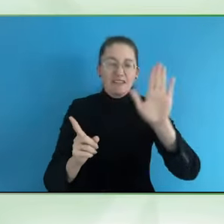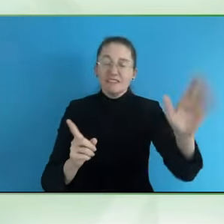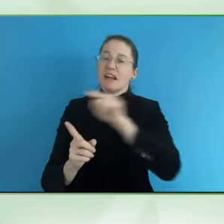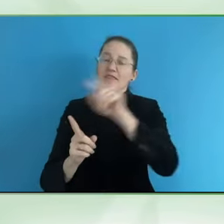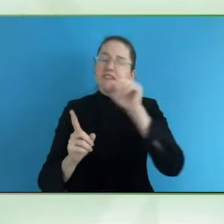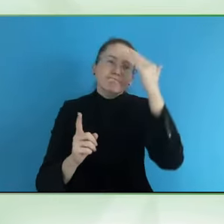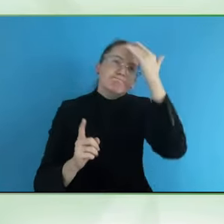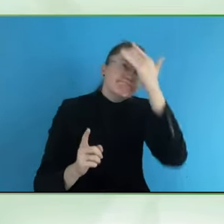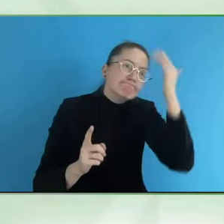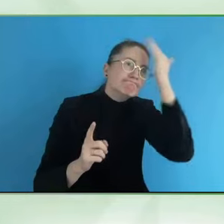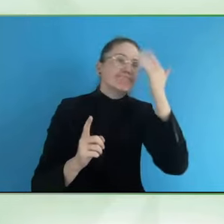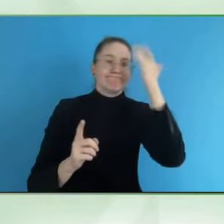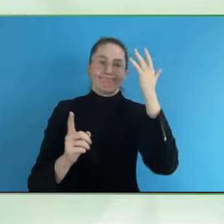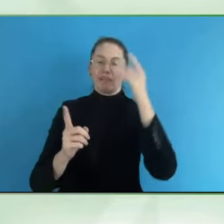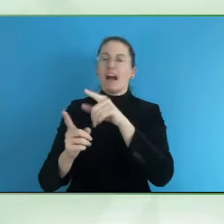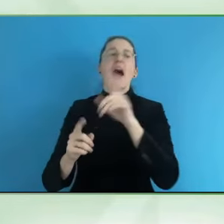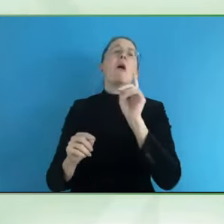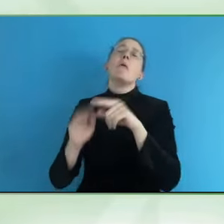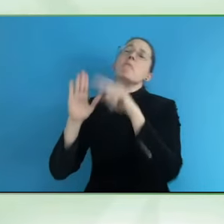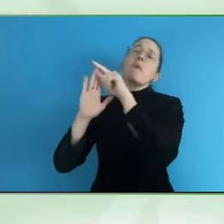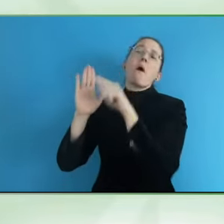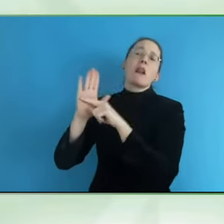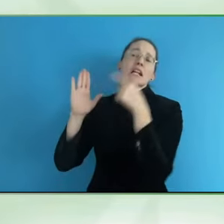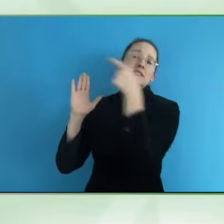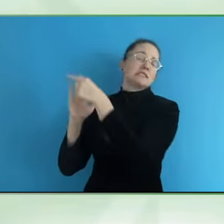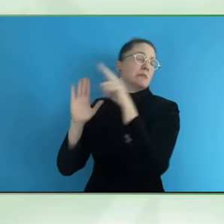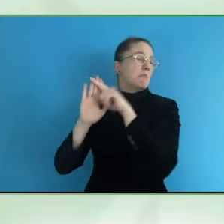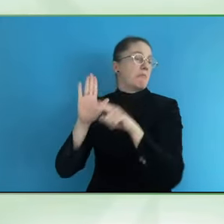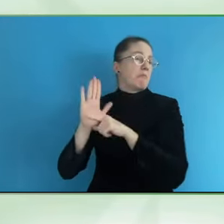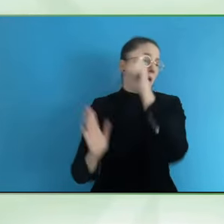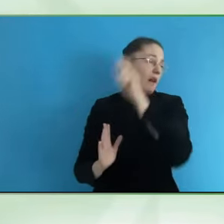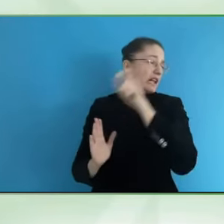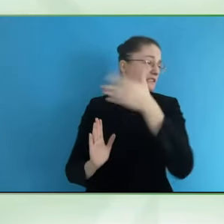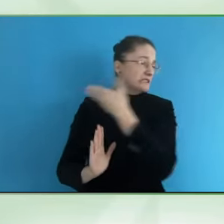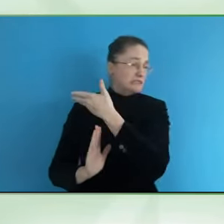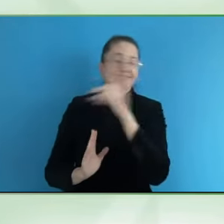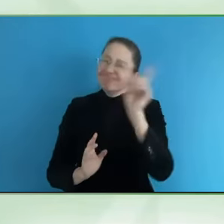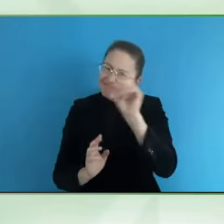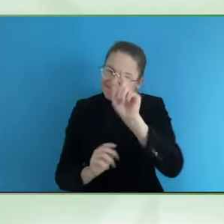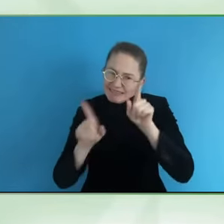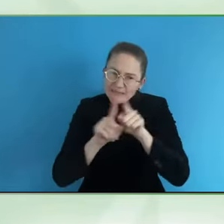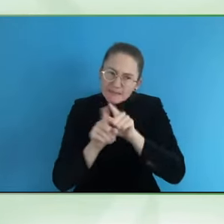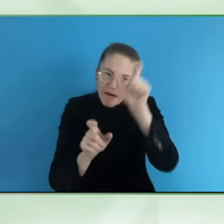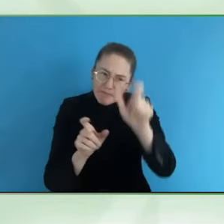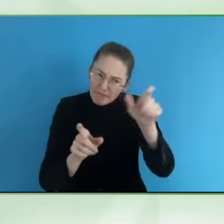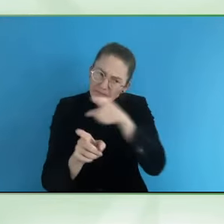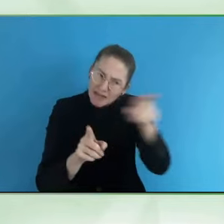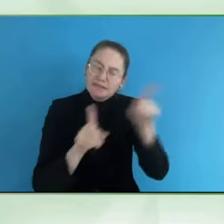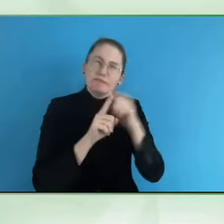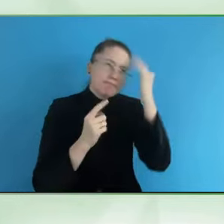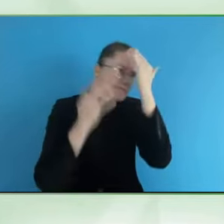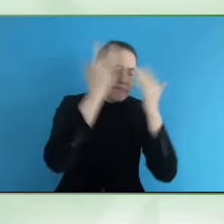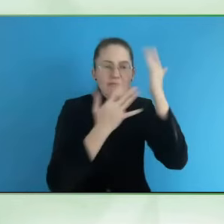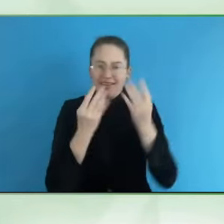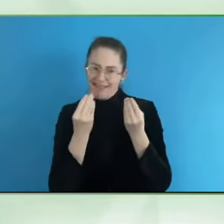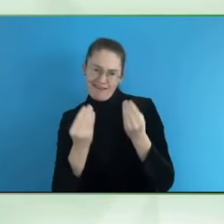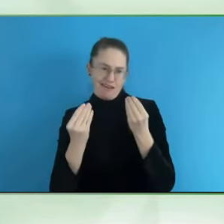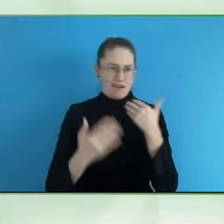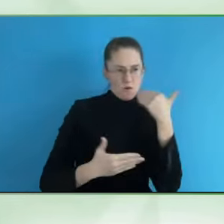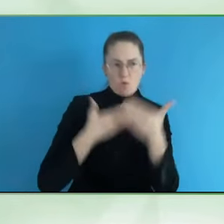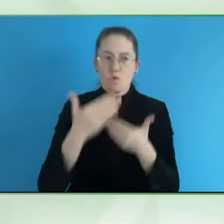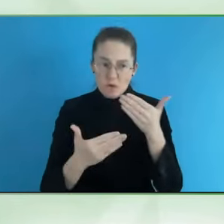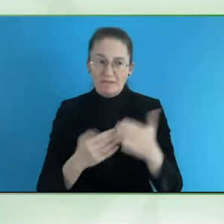organize policy for the bigger good. I know I need to end, so I